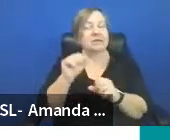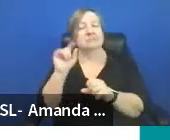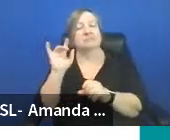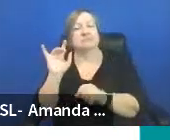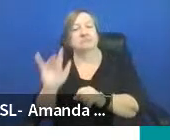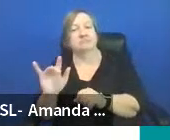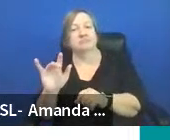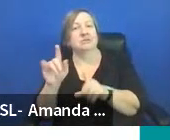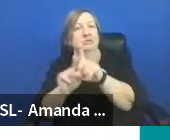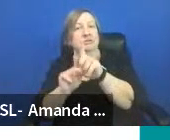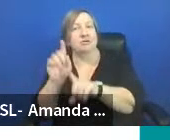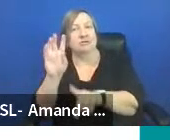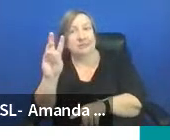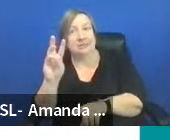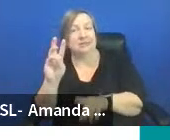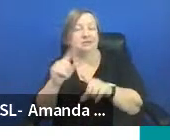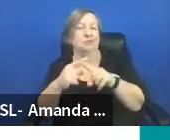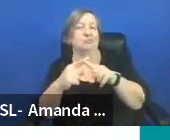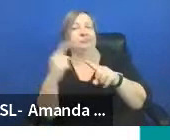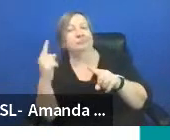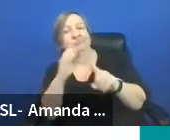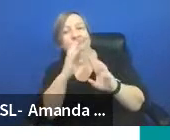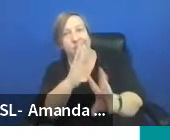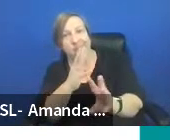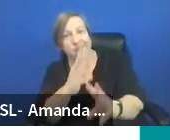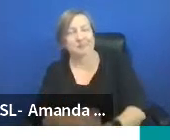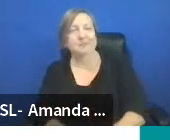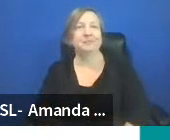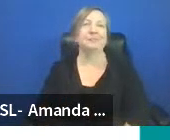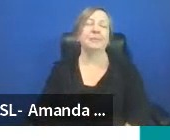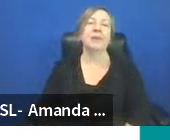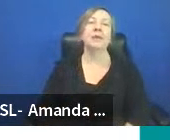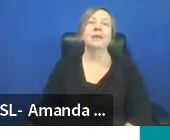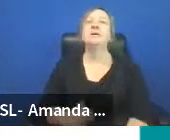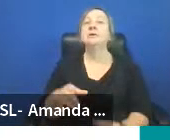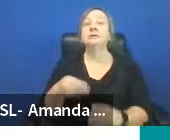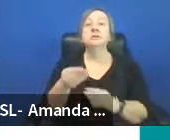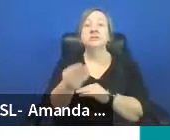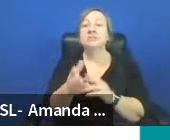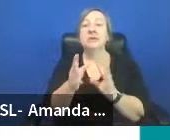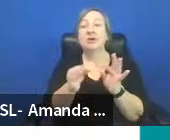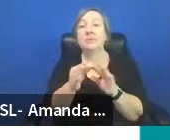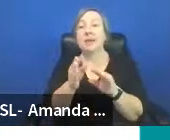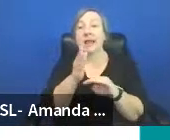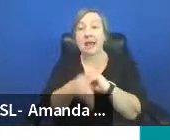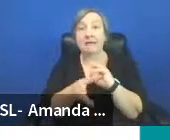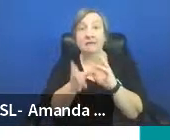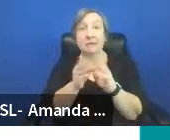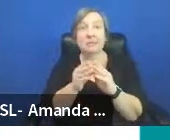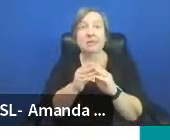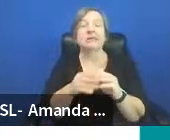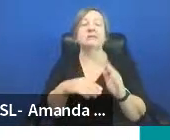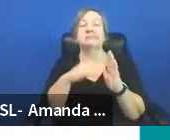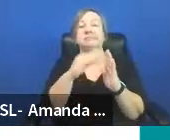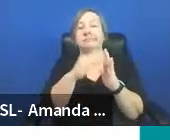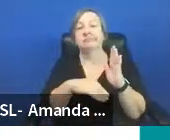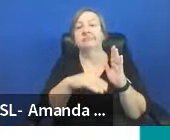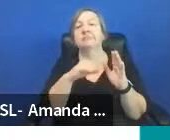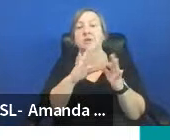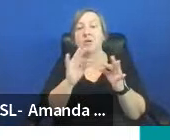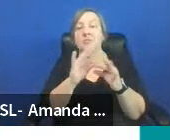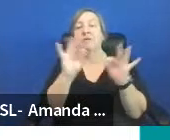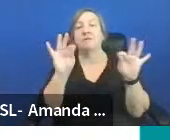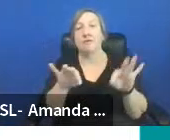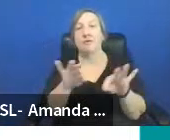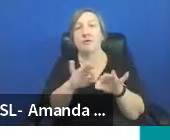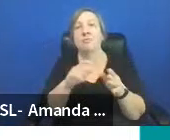unmute yourself. Next slide, please. To submit comment after the meeting, fill out the comment form on the program website